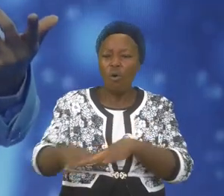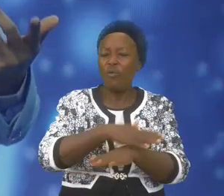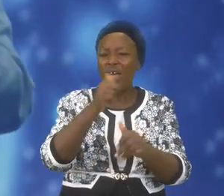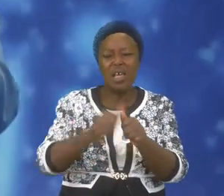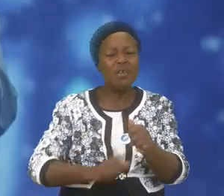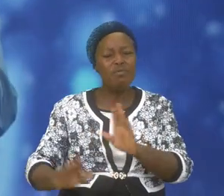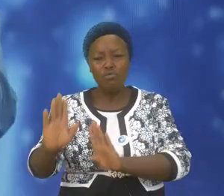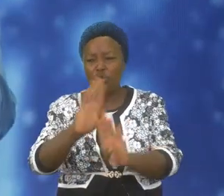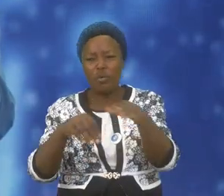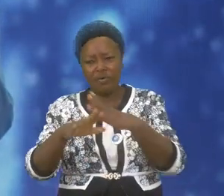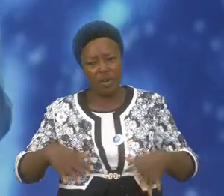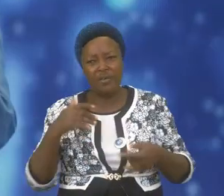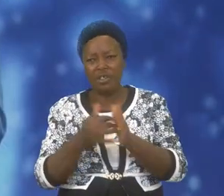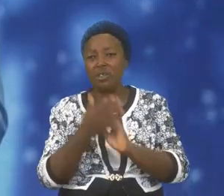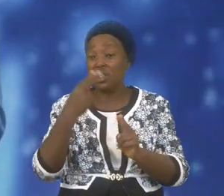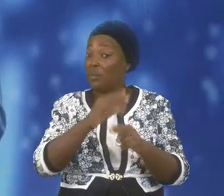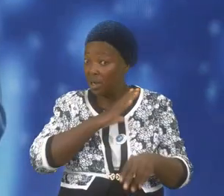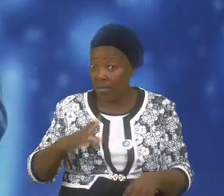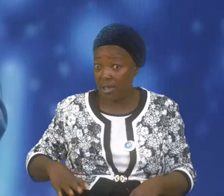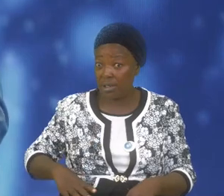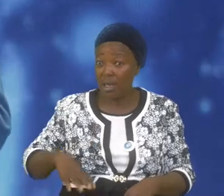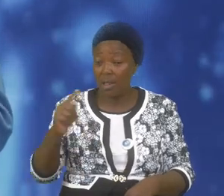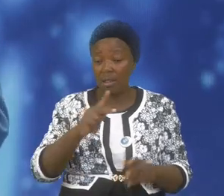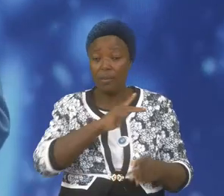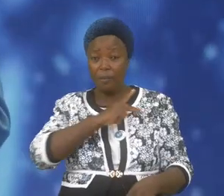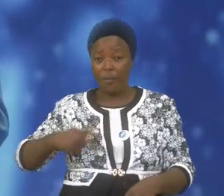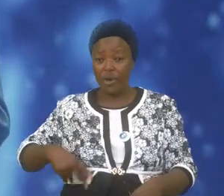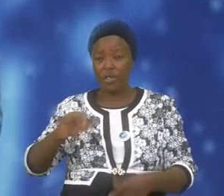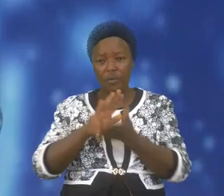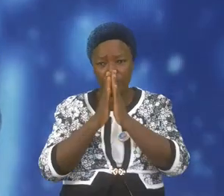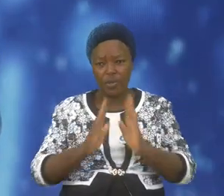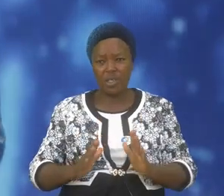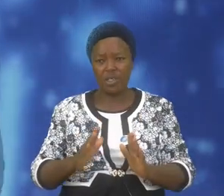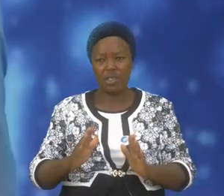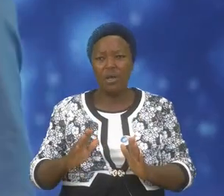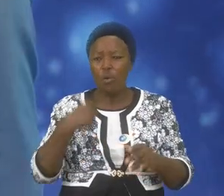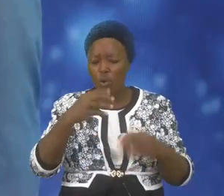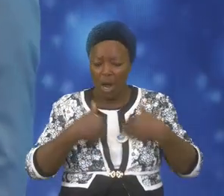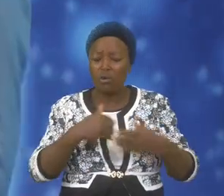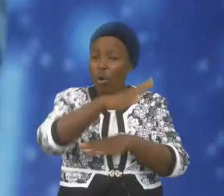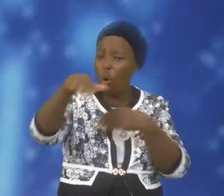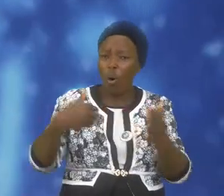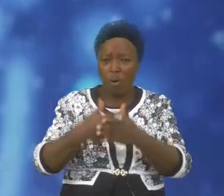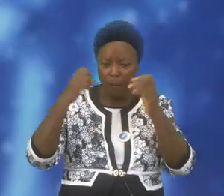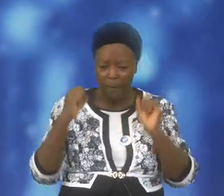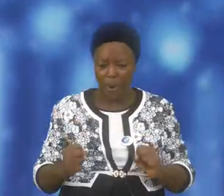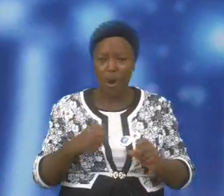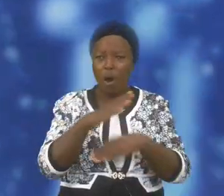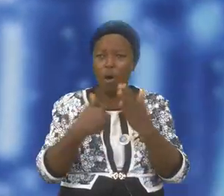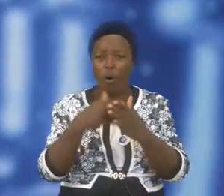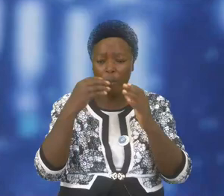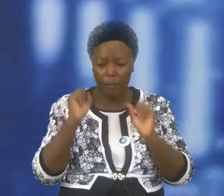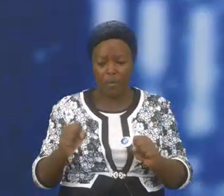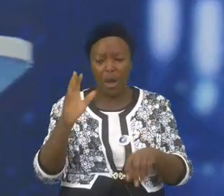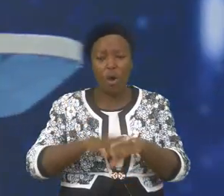Peace, having all power on earth and in heaven, he will reign over